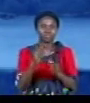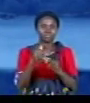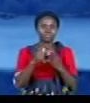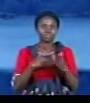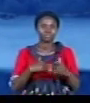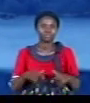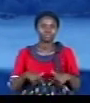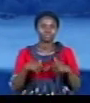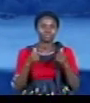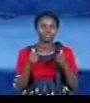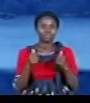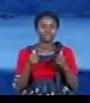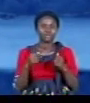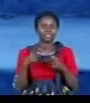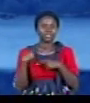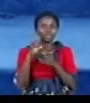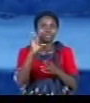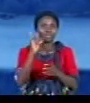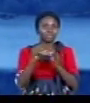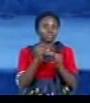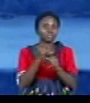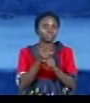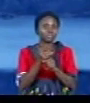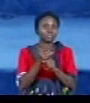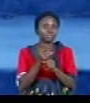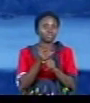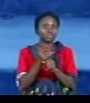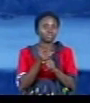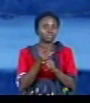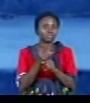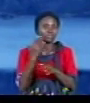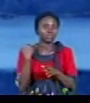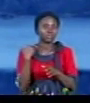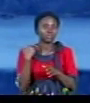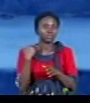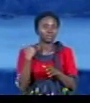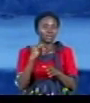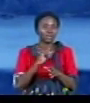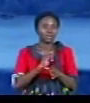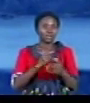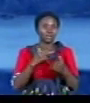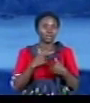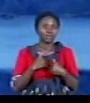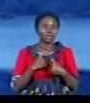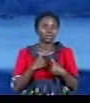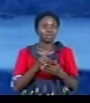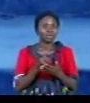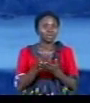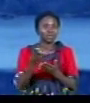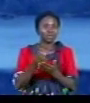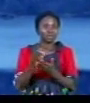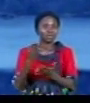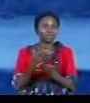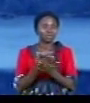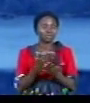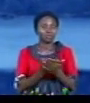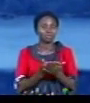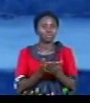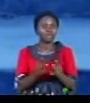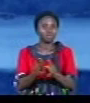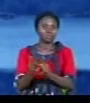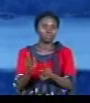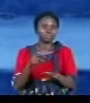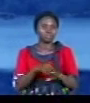Since 88 now, I have been spending money on money from time to time,